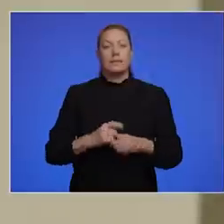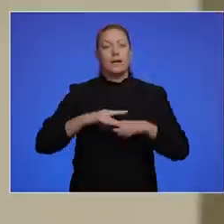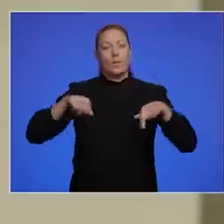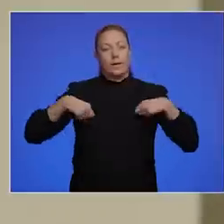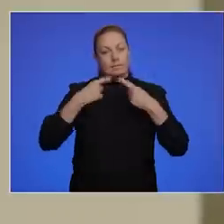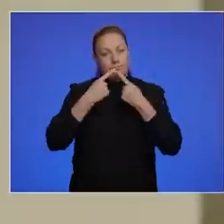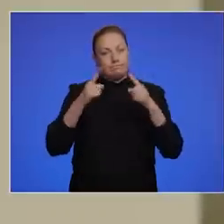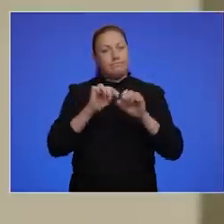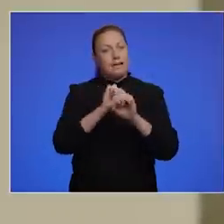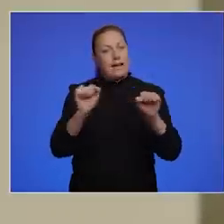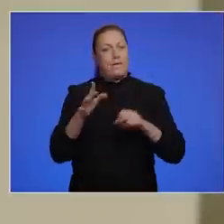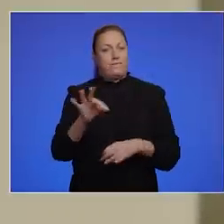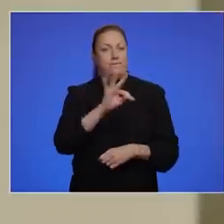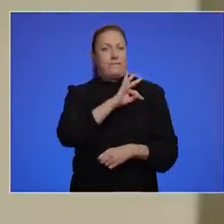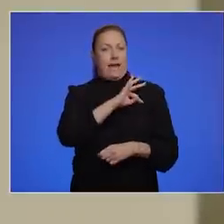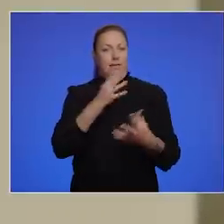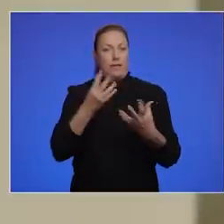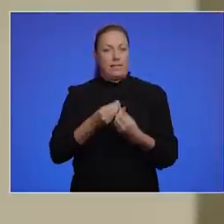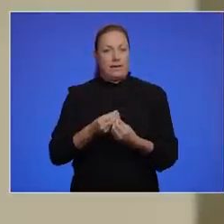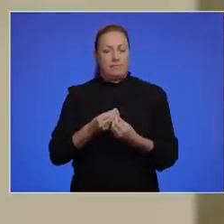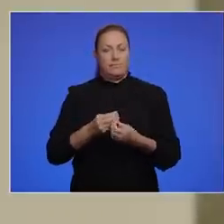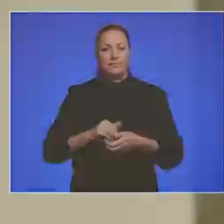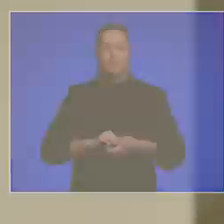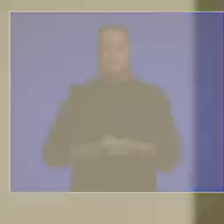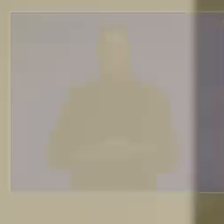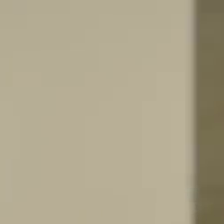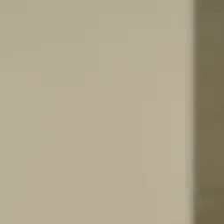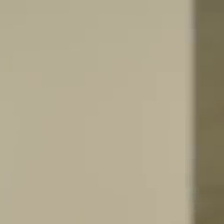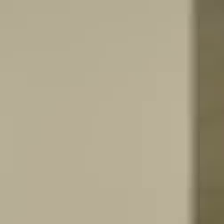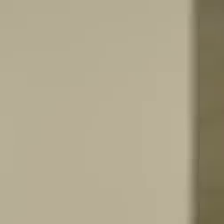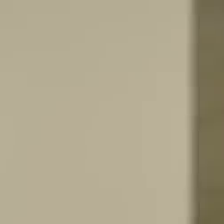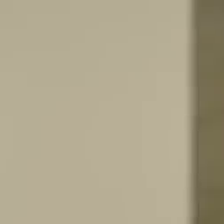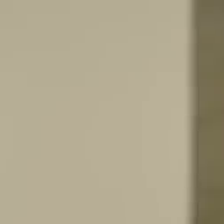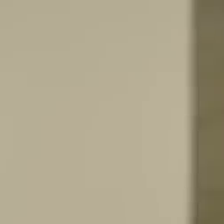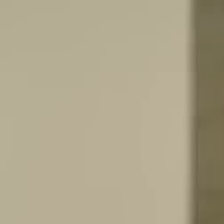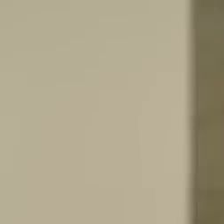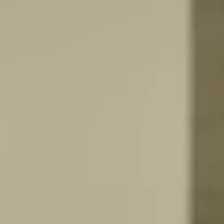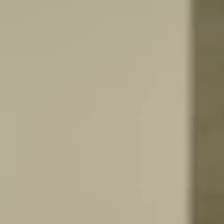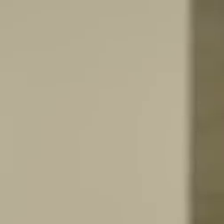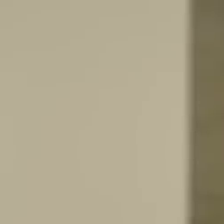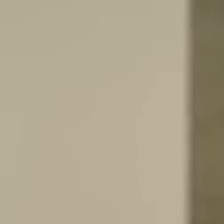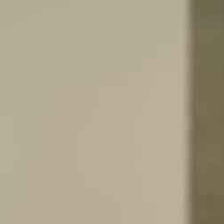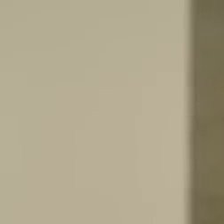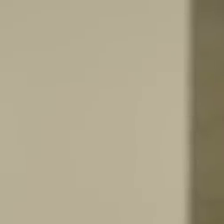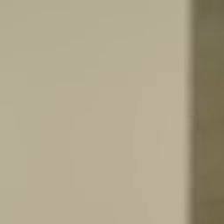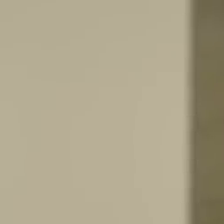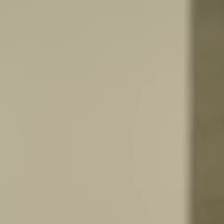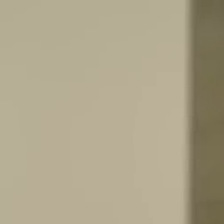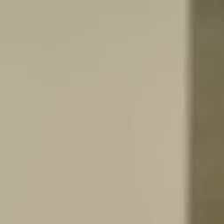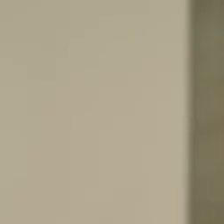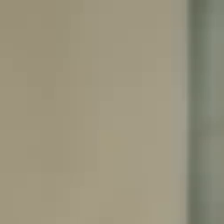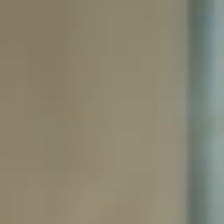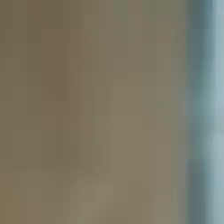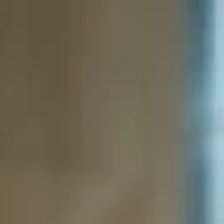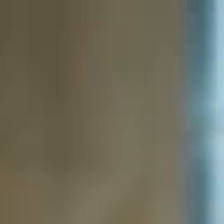Let us now profess our faith together I believe in God The Father Almighty Creator of heaven